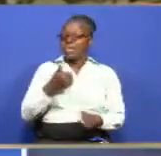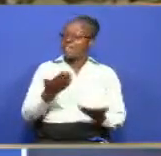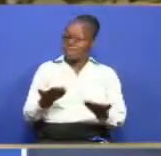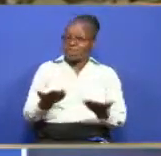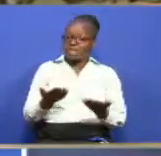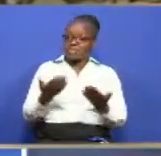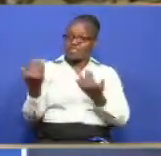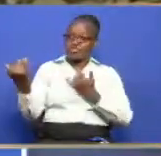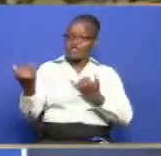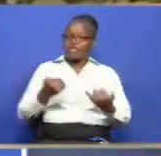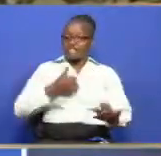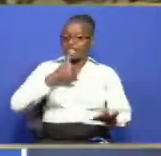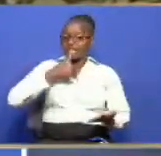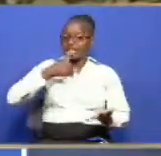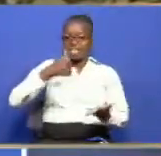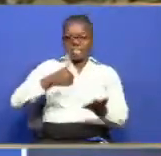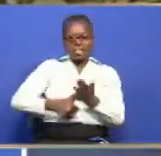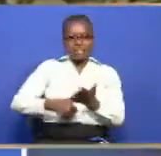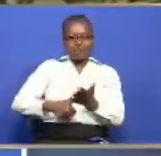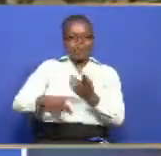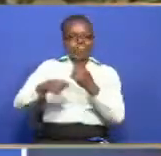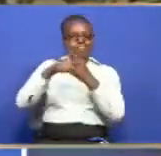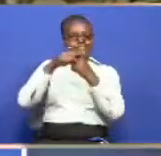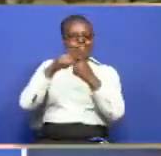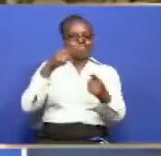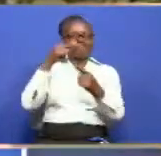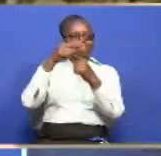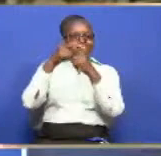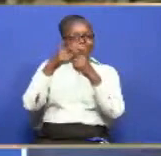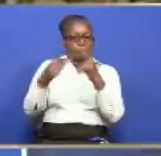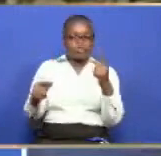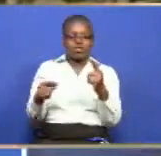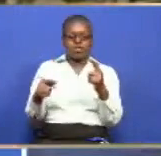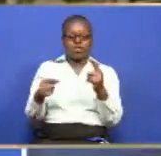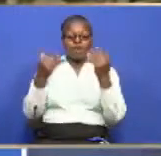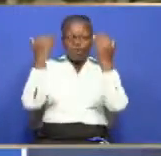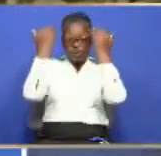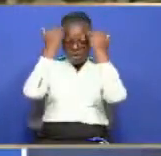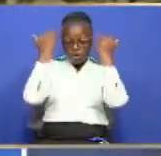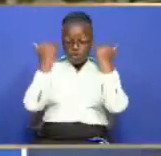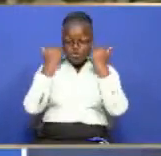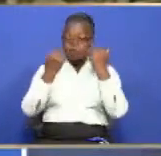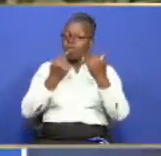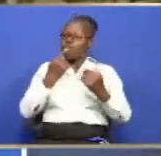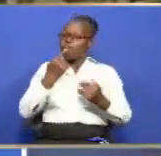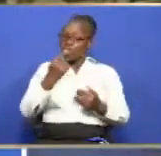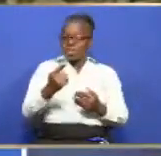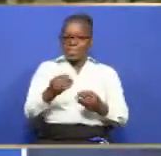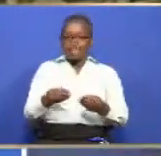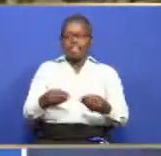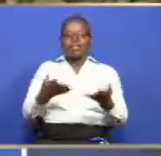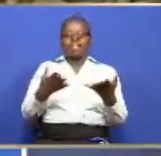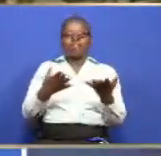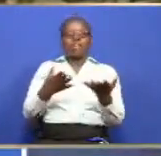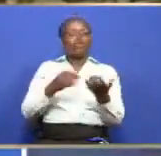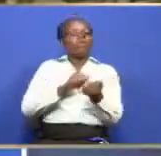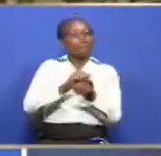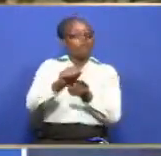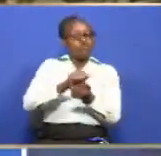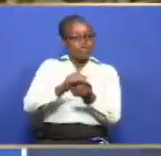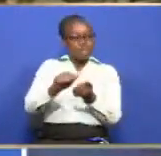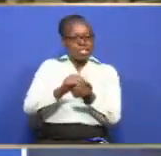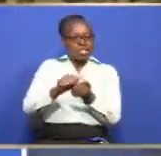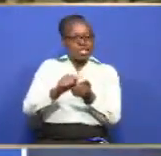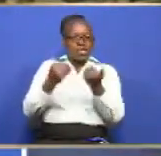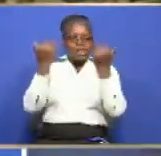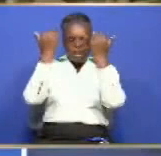that invitation letter cancelled in accordance with the court order that was issued on Friday by the High